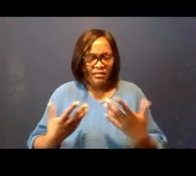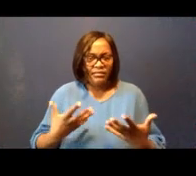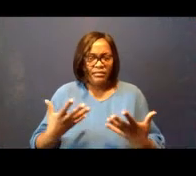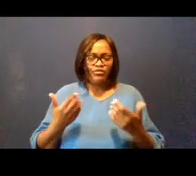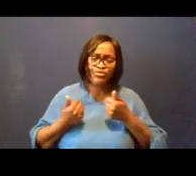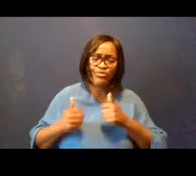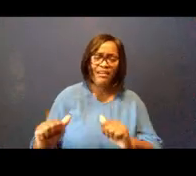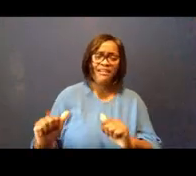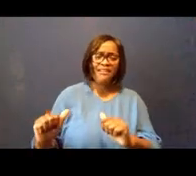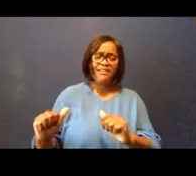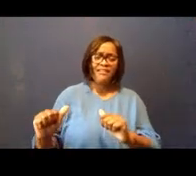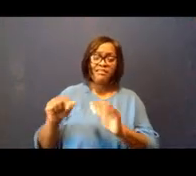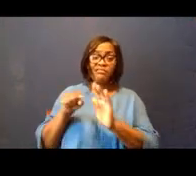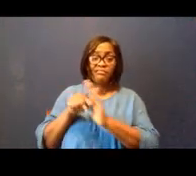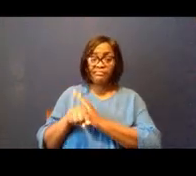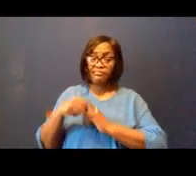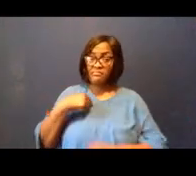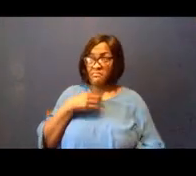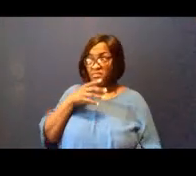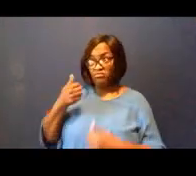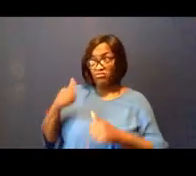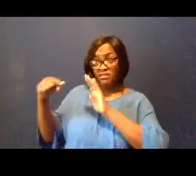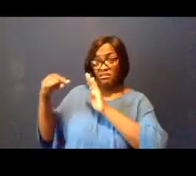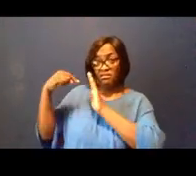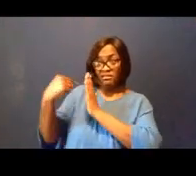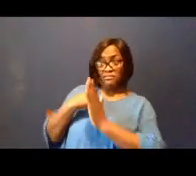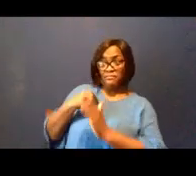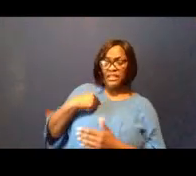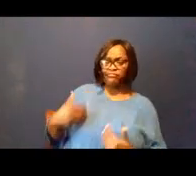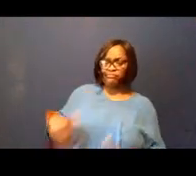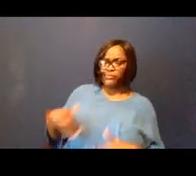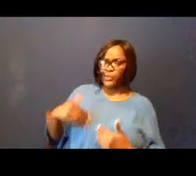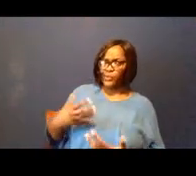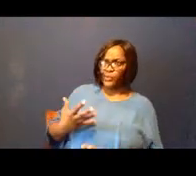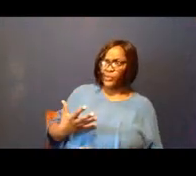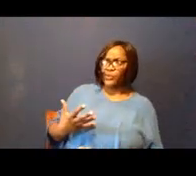transportation that was totally